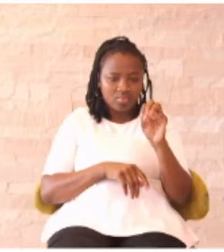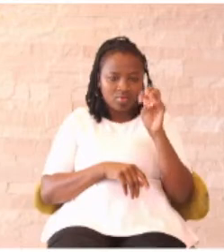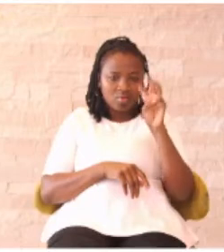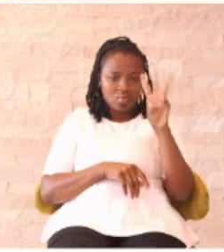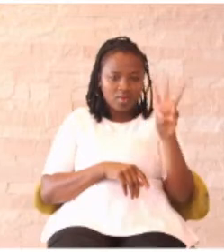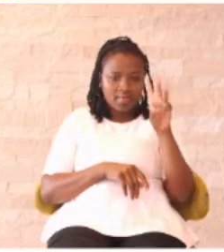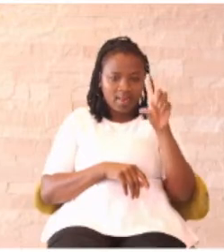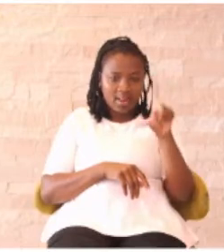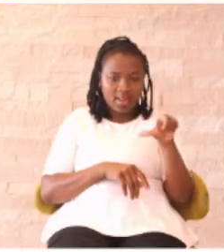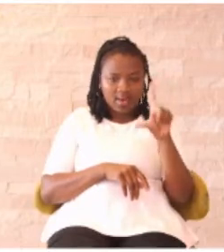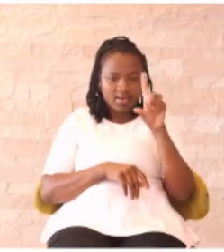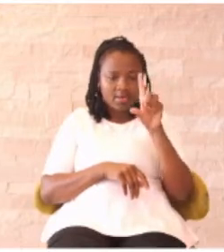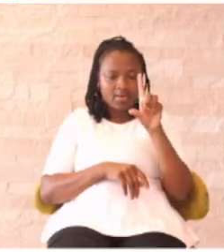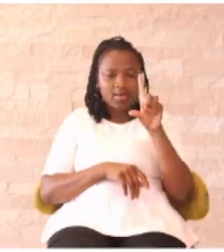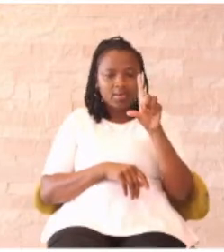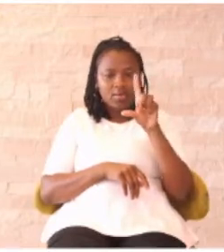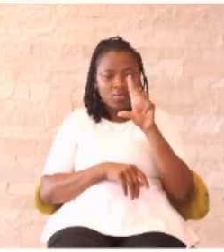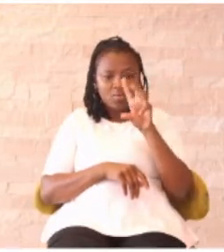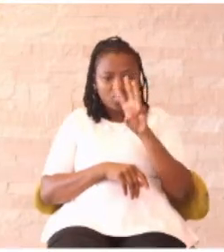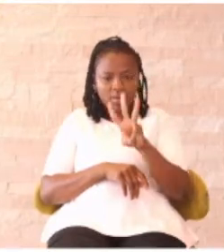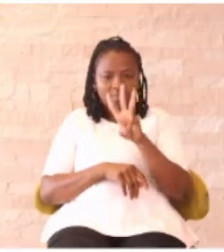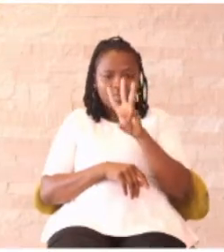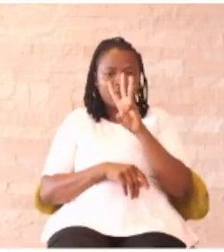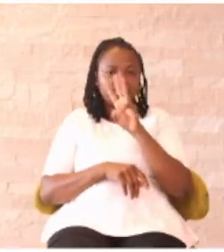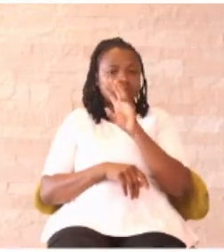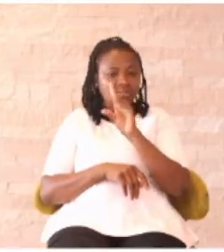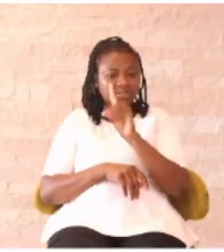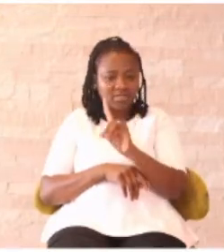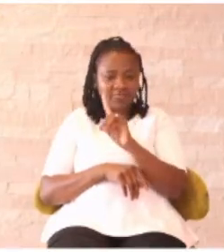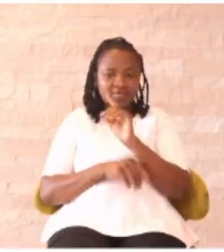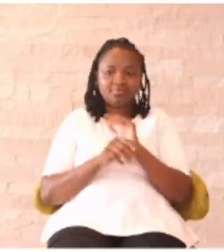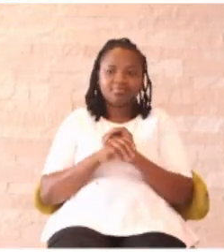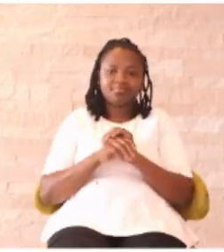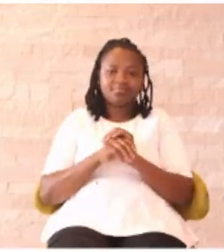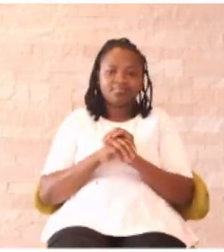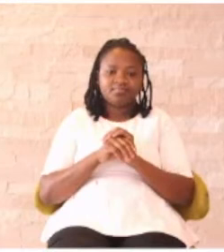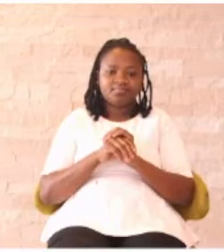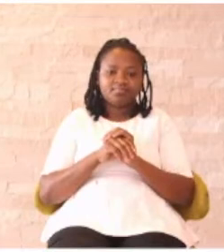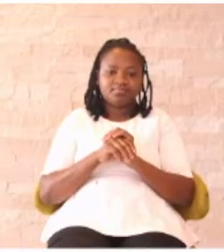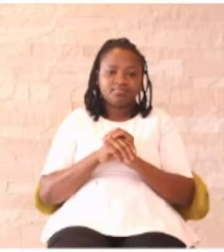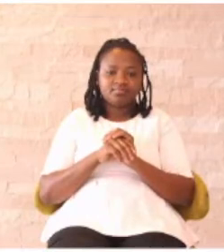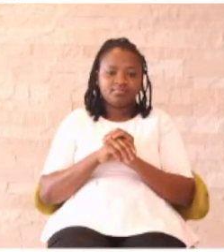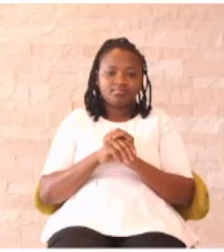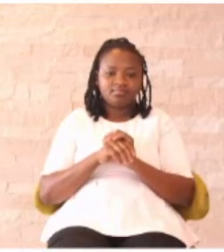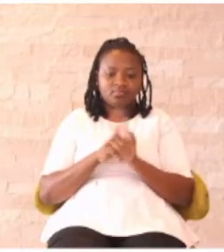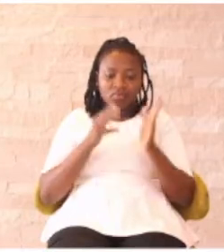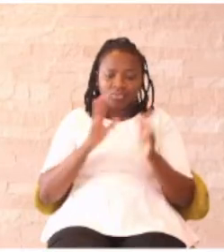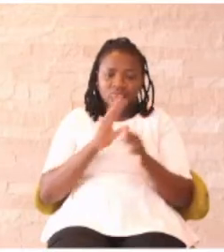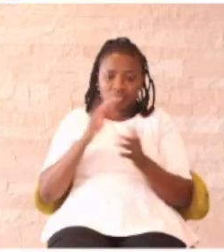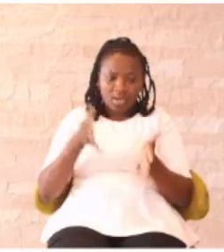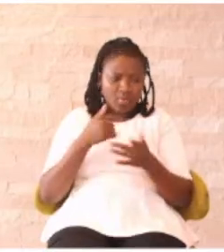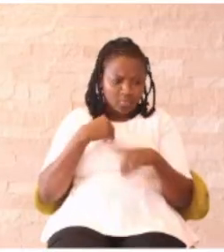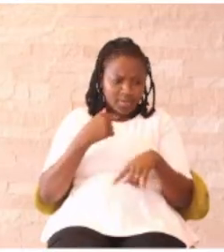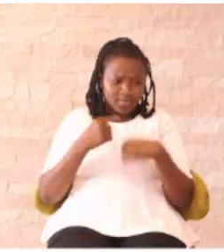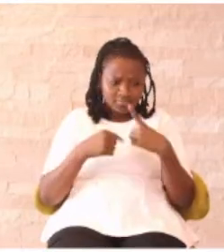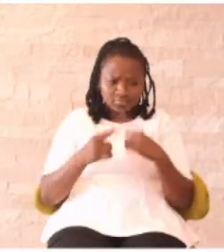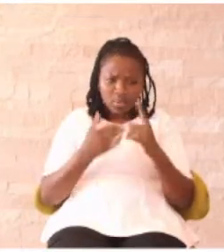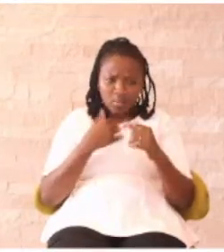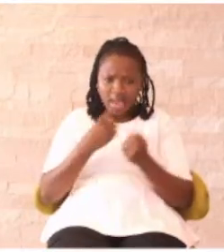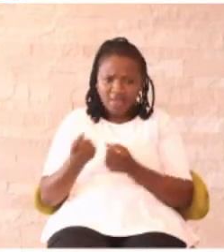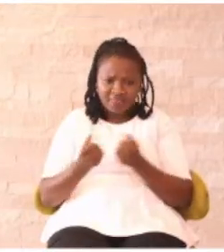women-driven, and they work a lot on human rights. So they will highlight. We're just in the process of, we've had quite a few